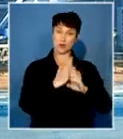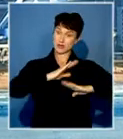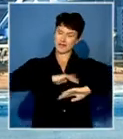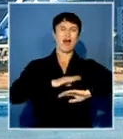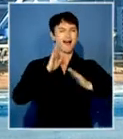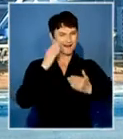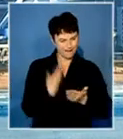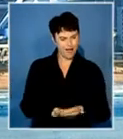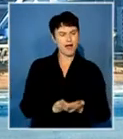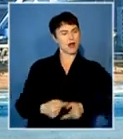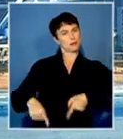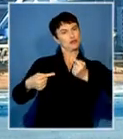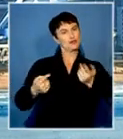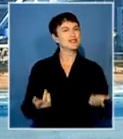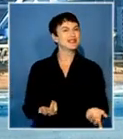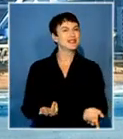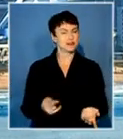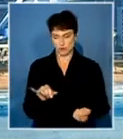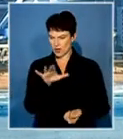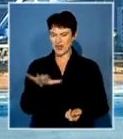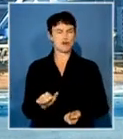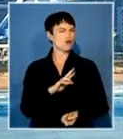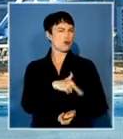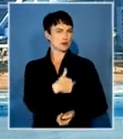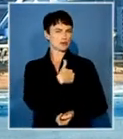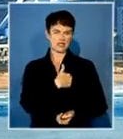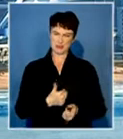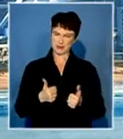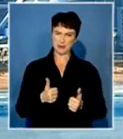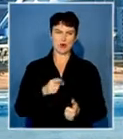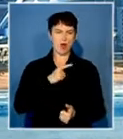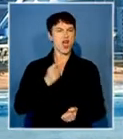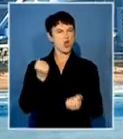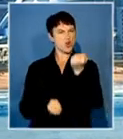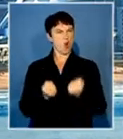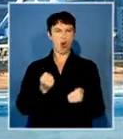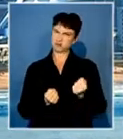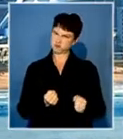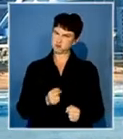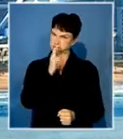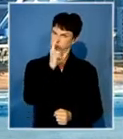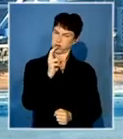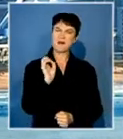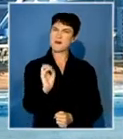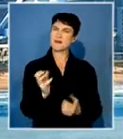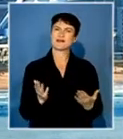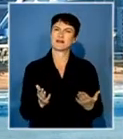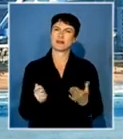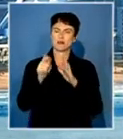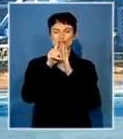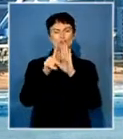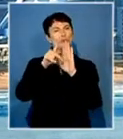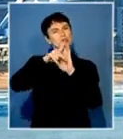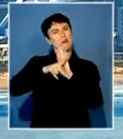remedy. But in fact, South Africa has got a very, very high reputation for the robustness of its courts. These principles are safeguarded